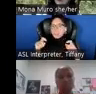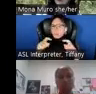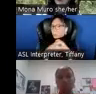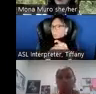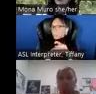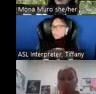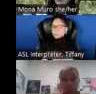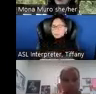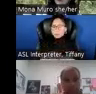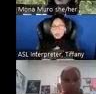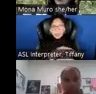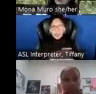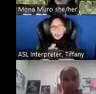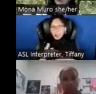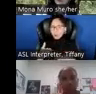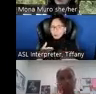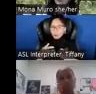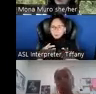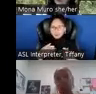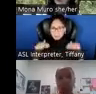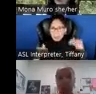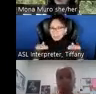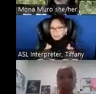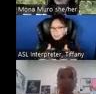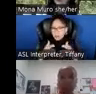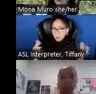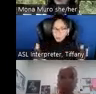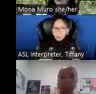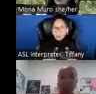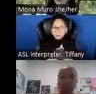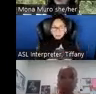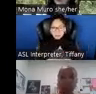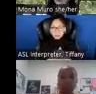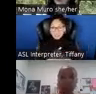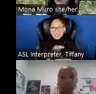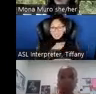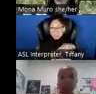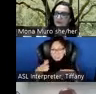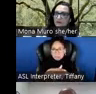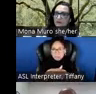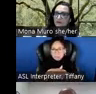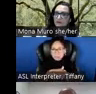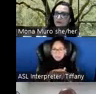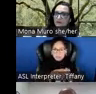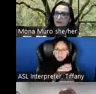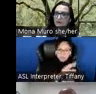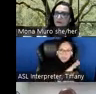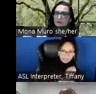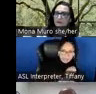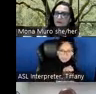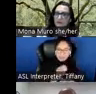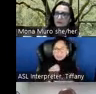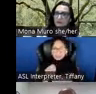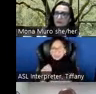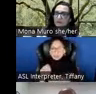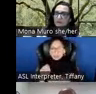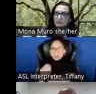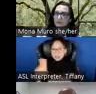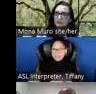with, being at lots of different intersections of, race and nationality and like citizenship status essentially.